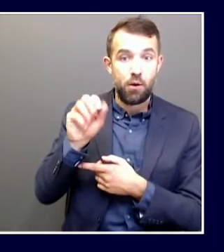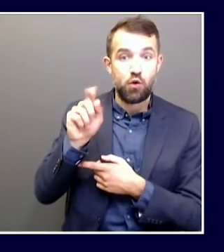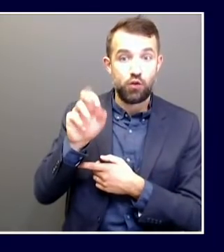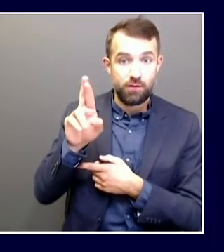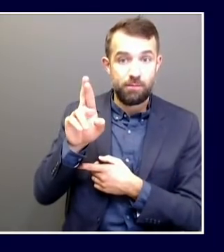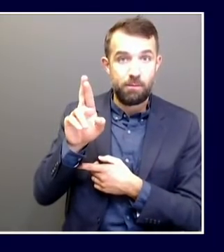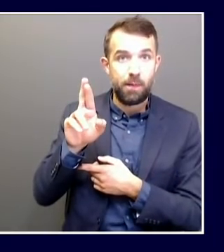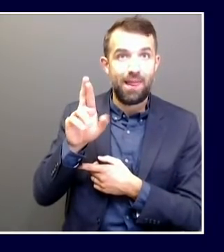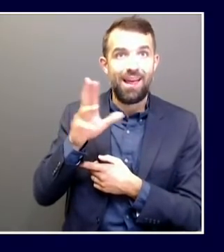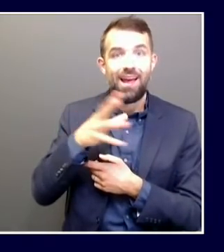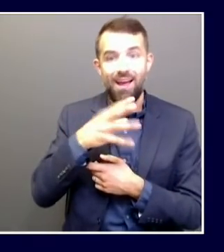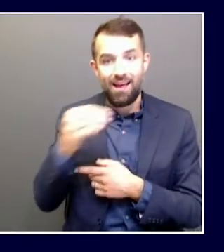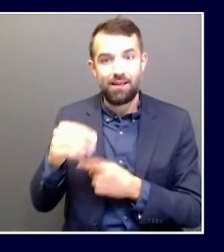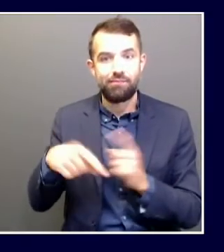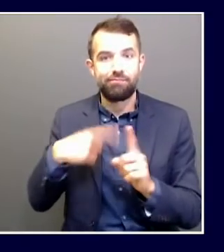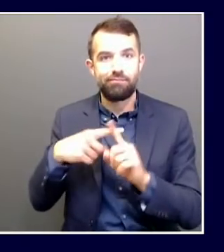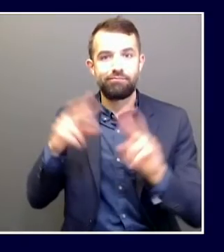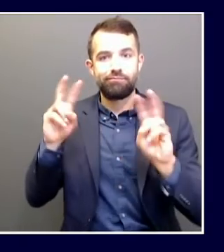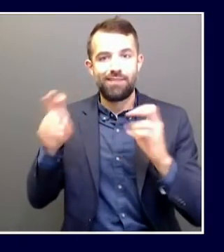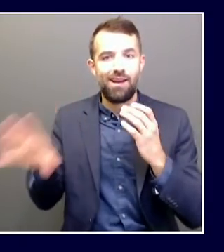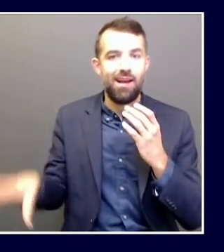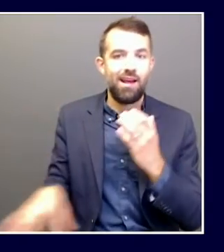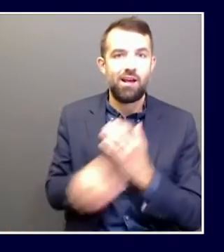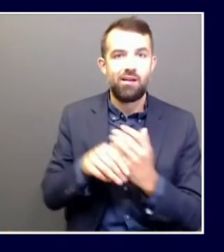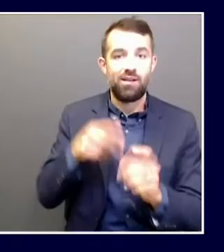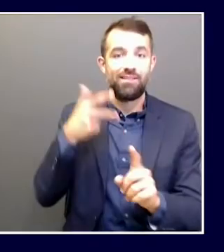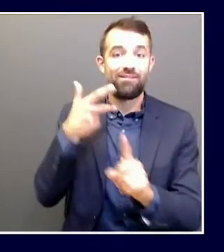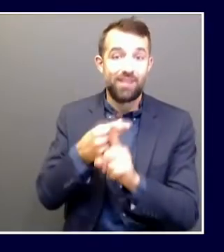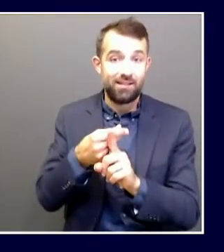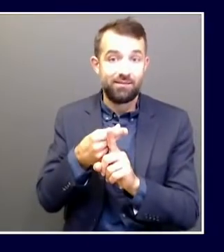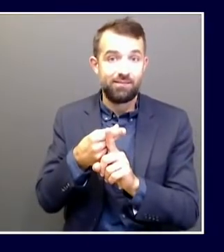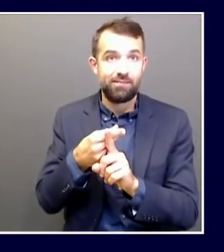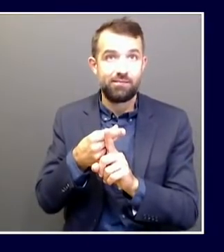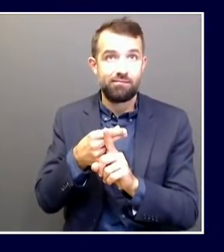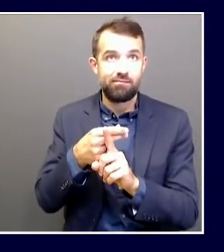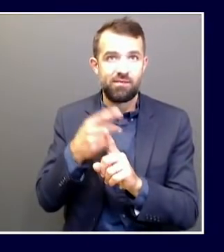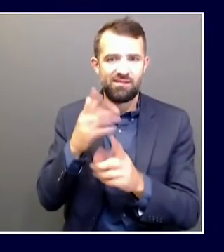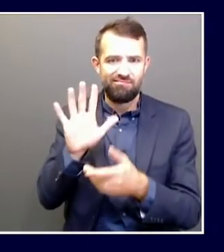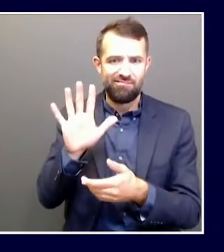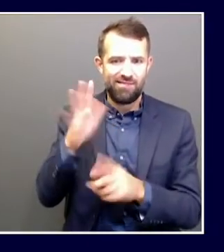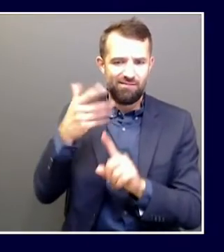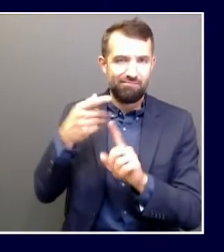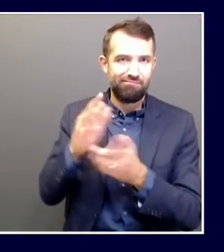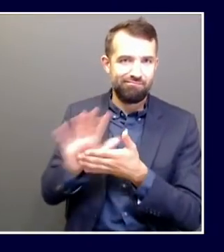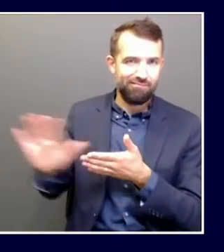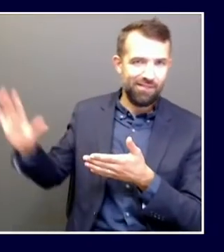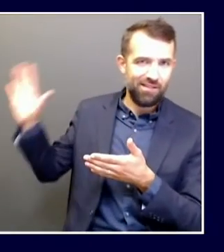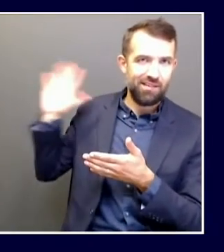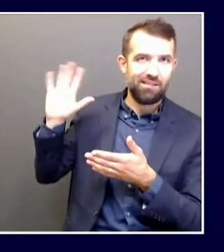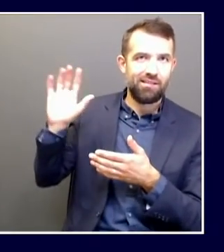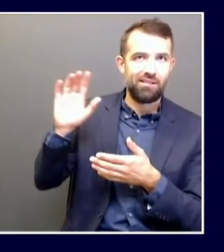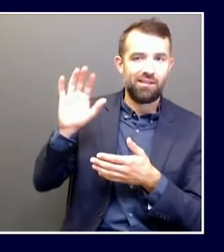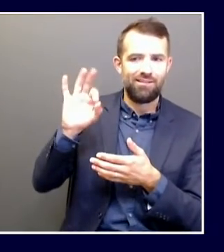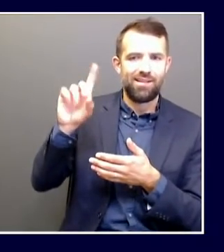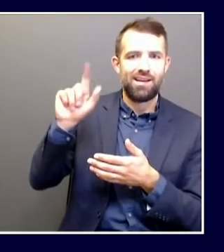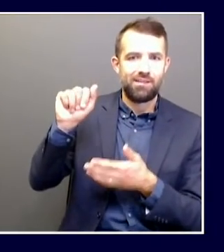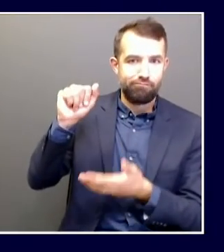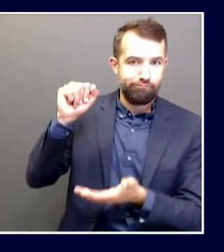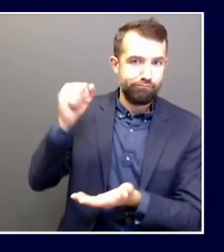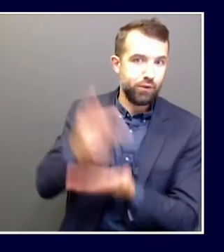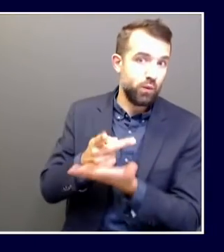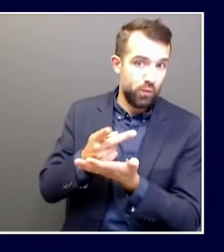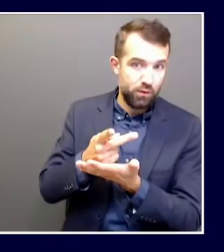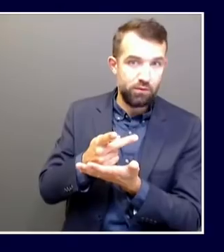CDC and FDA around about 5 or plus weeks ago. These are shots for individuals who are, say, severely immune